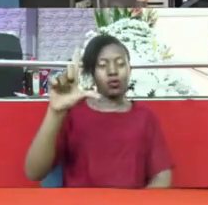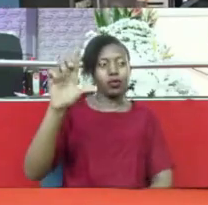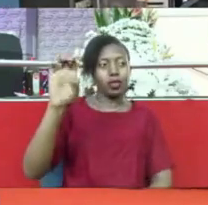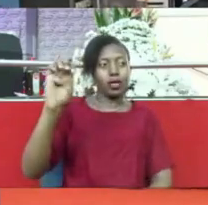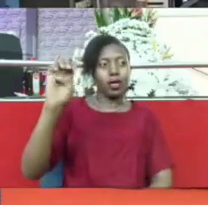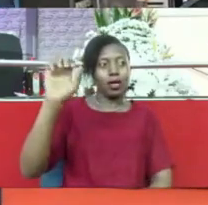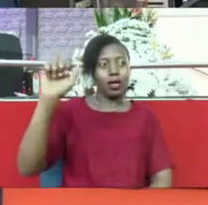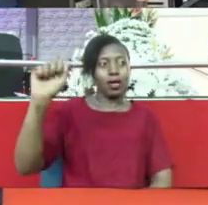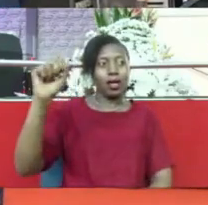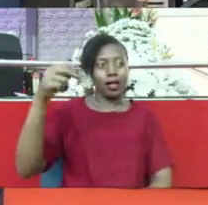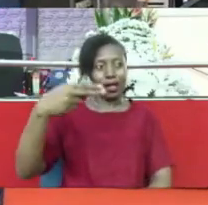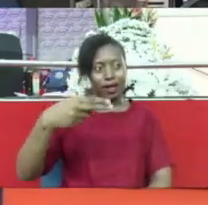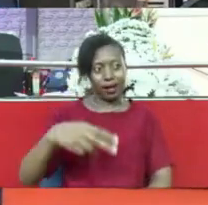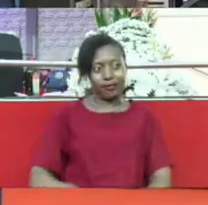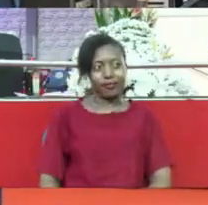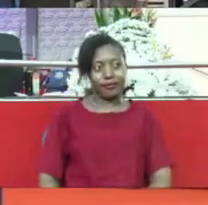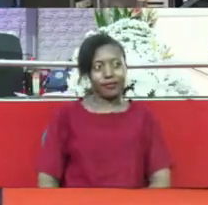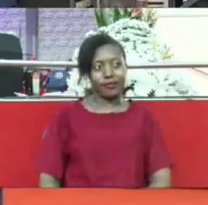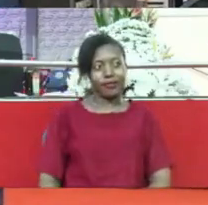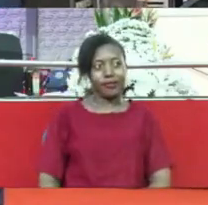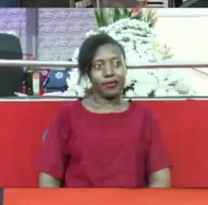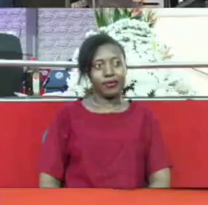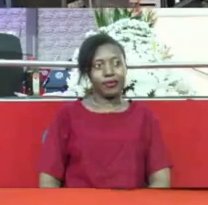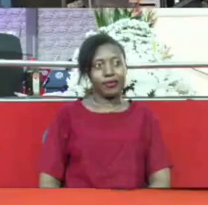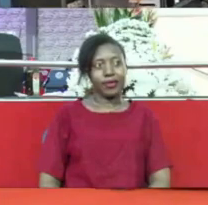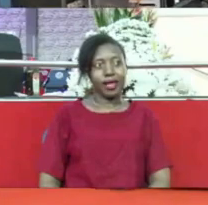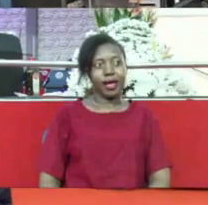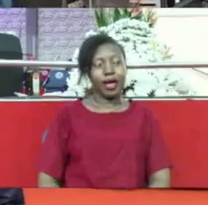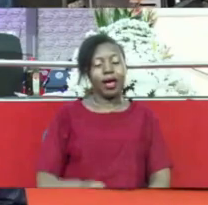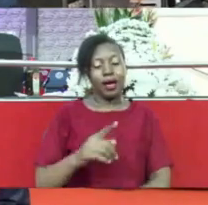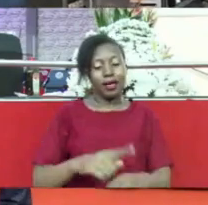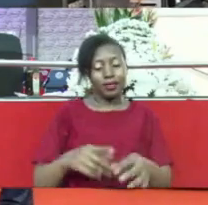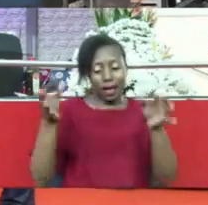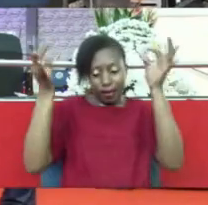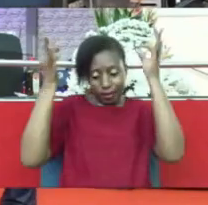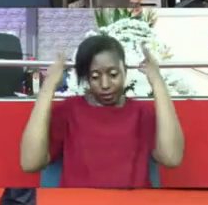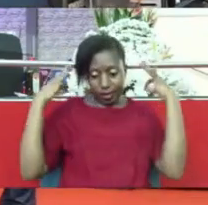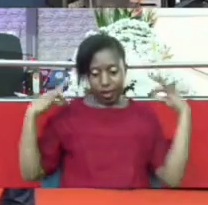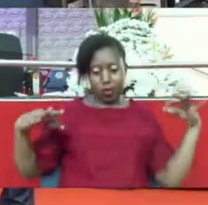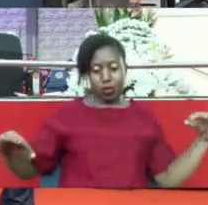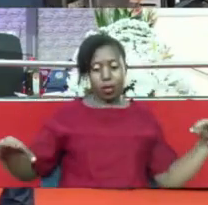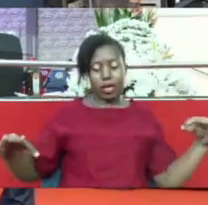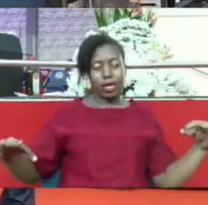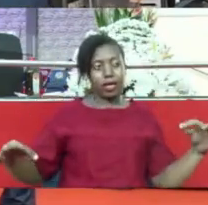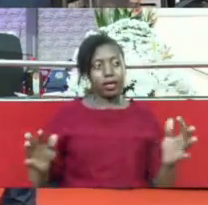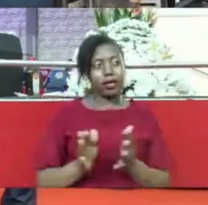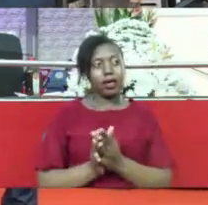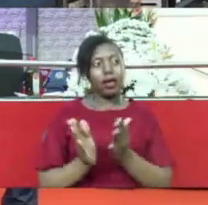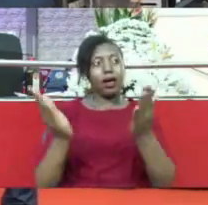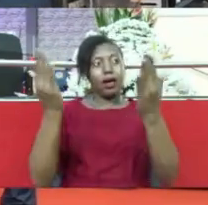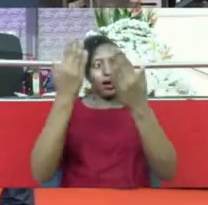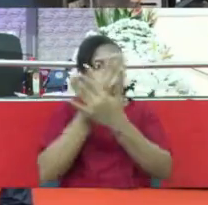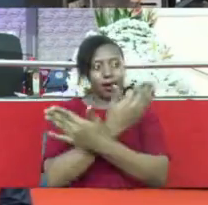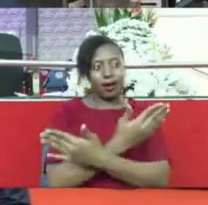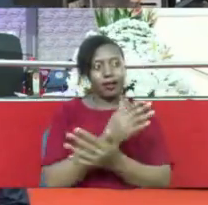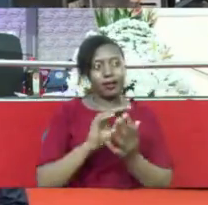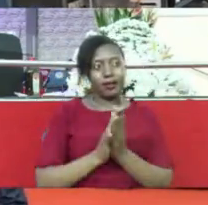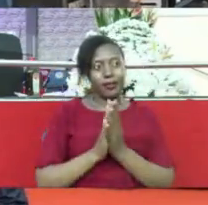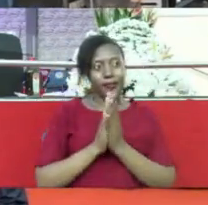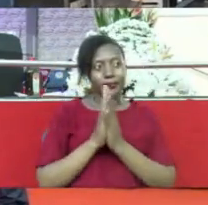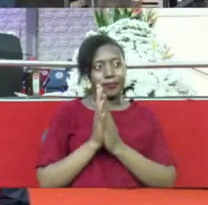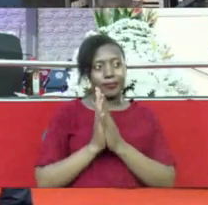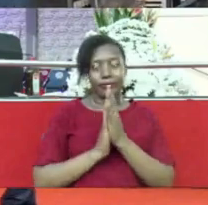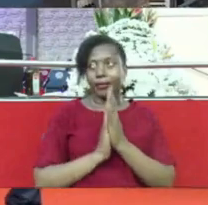amekuja akasema anataka kumuoa Leah. During the day of the wedding. Wakati wa harusi. At night I'll give Leah. Wakati wa